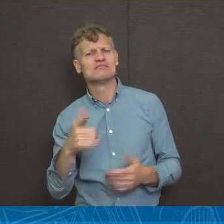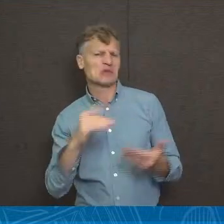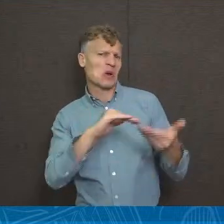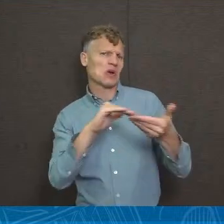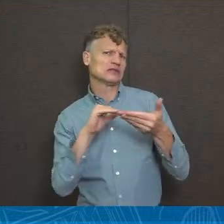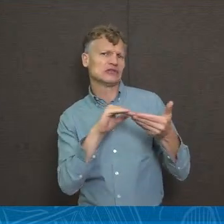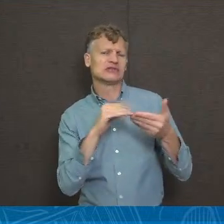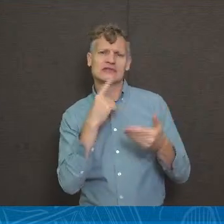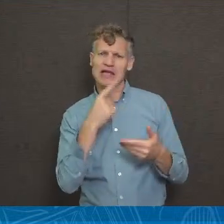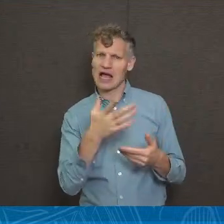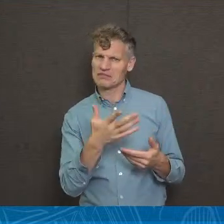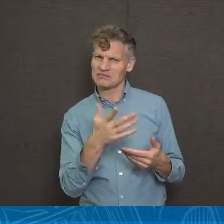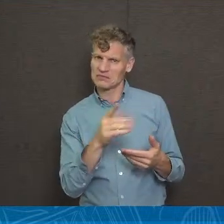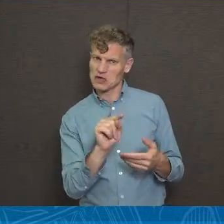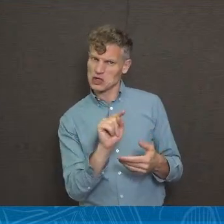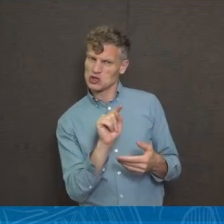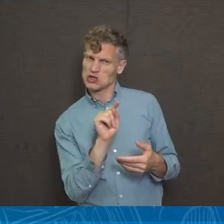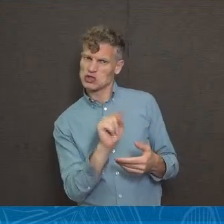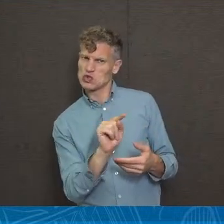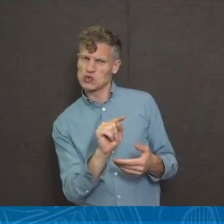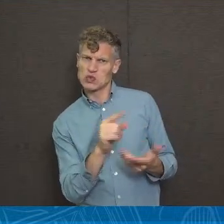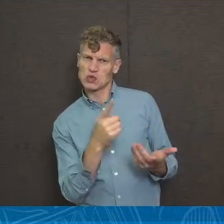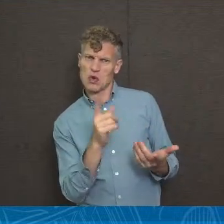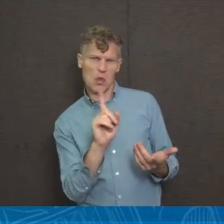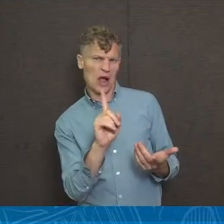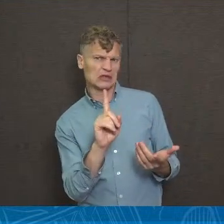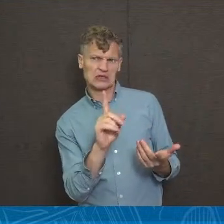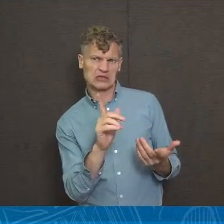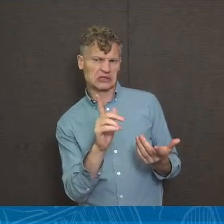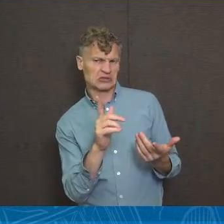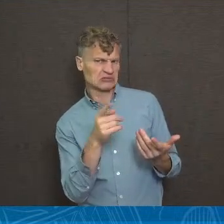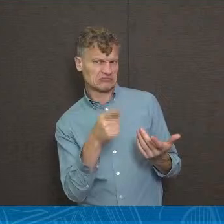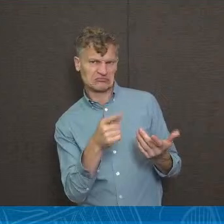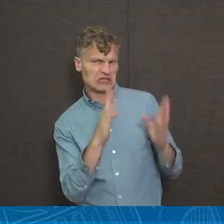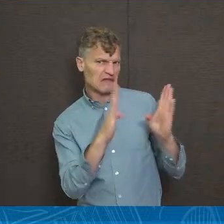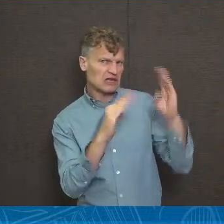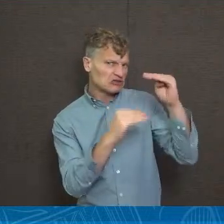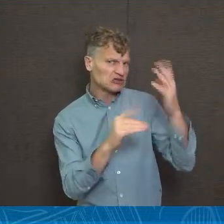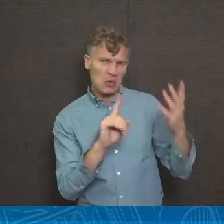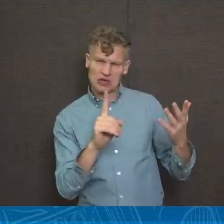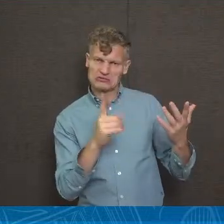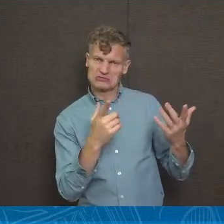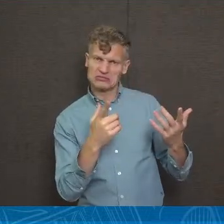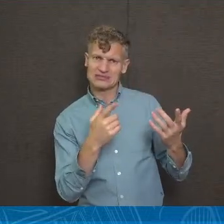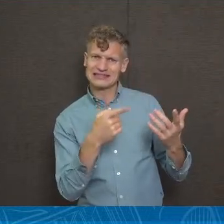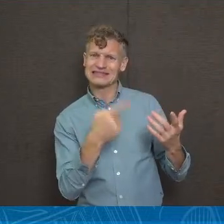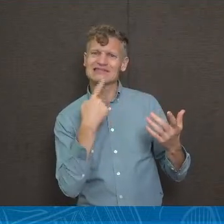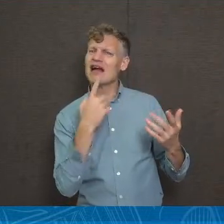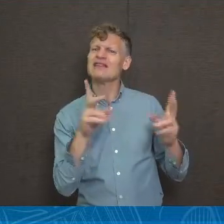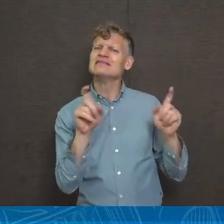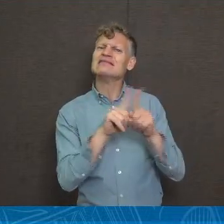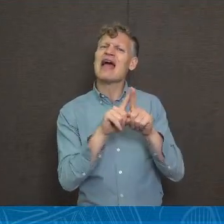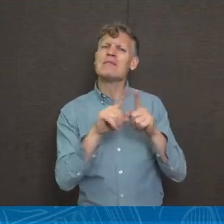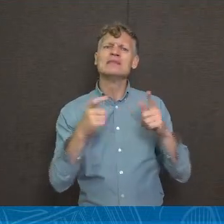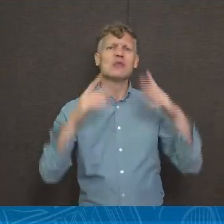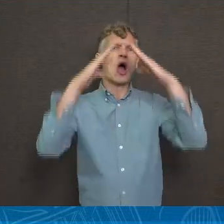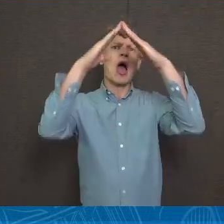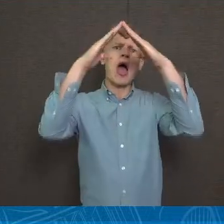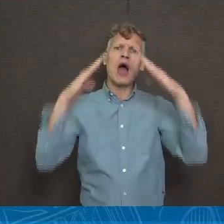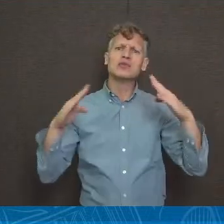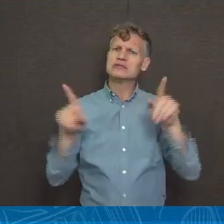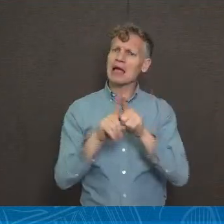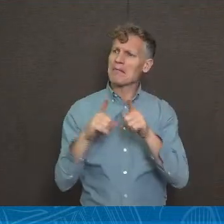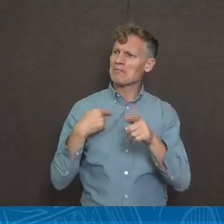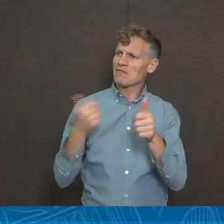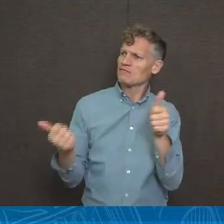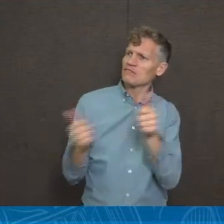it was like being a good housemate, or it was like cutting a cake and sharing the cake. Because these groups are often volunteer